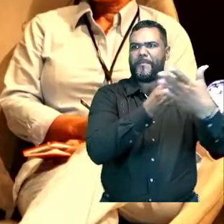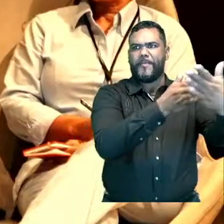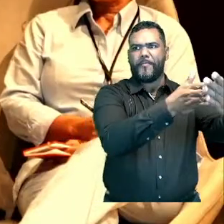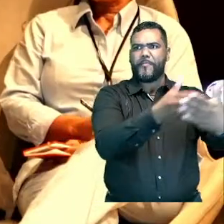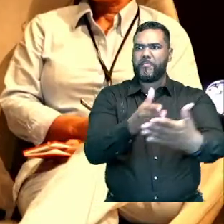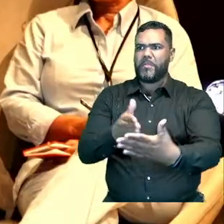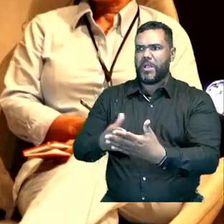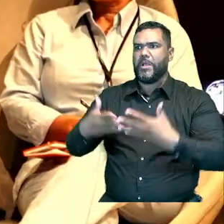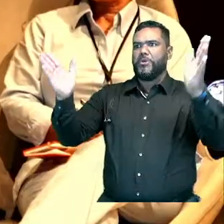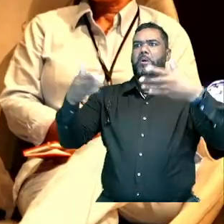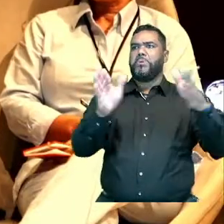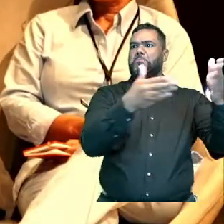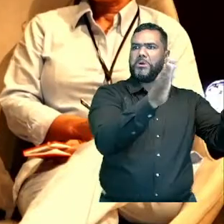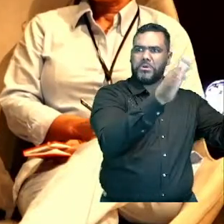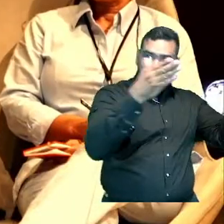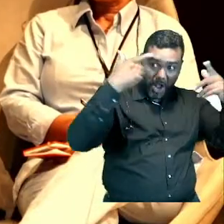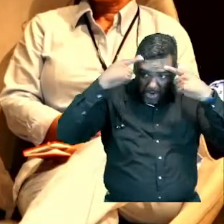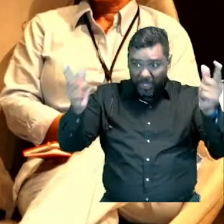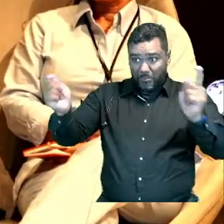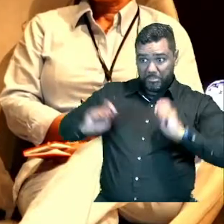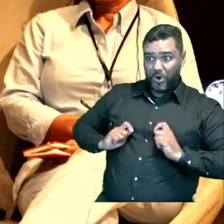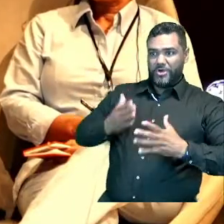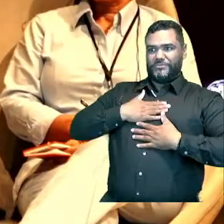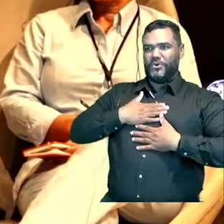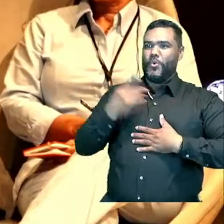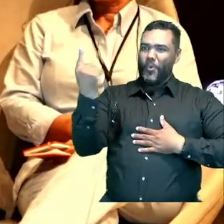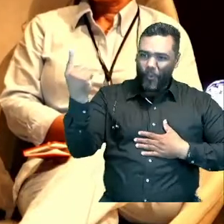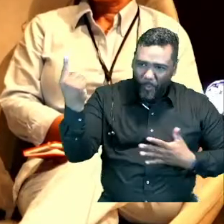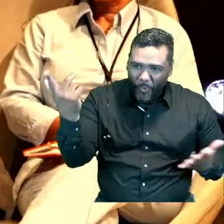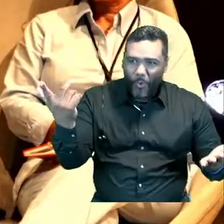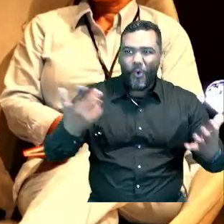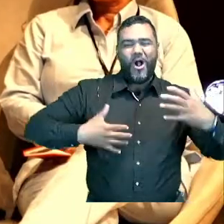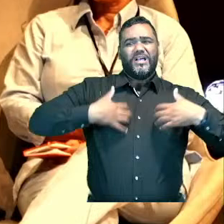assume roles. And we've heard all day